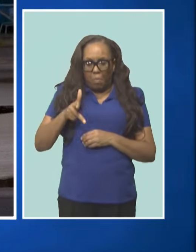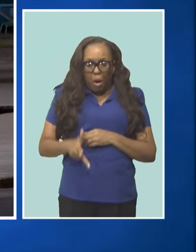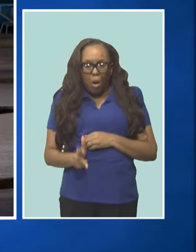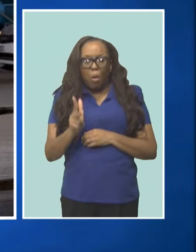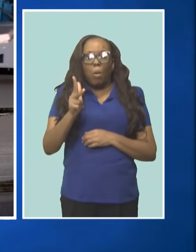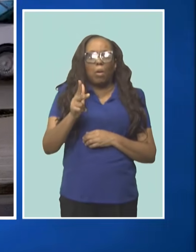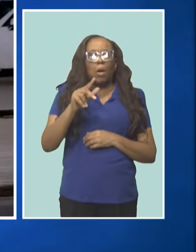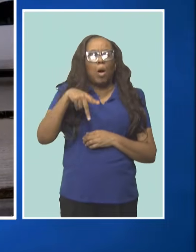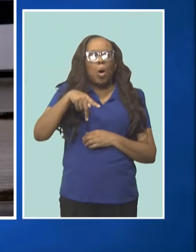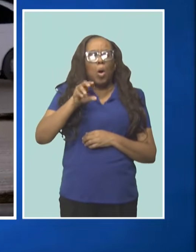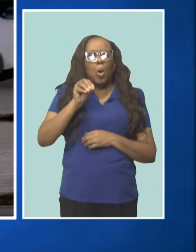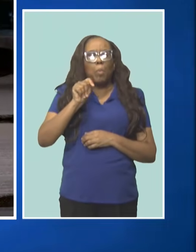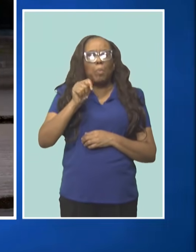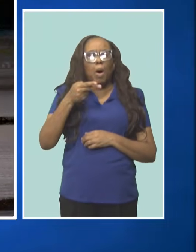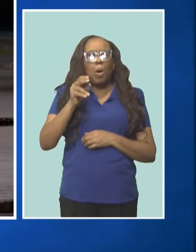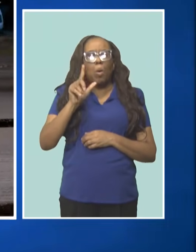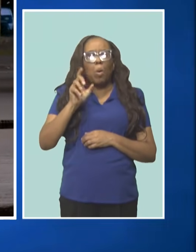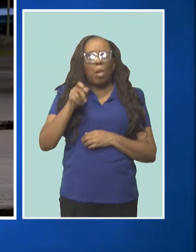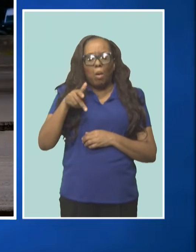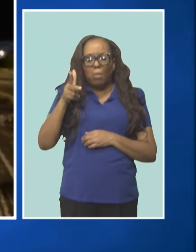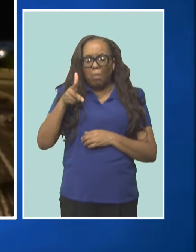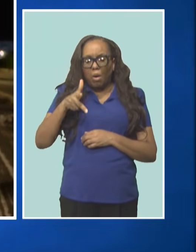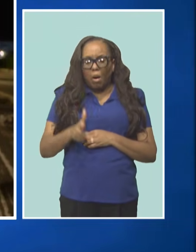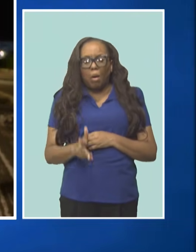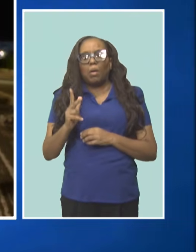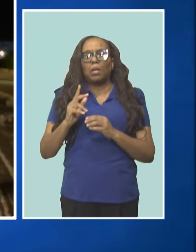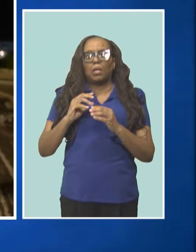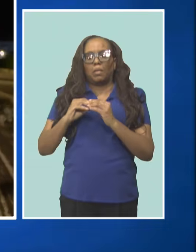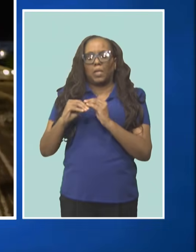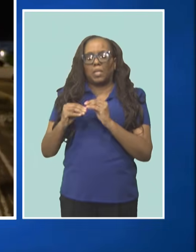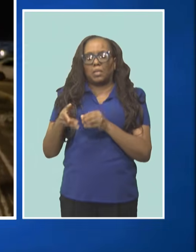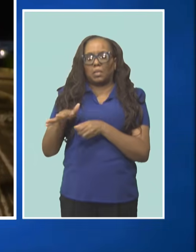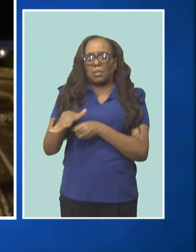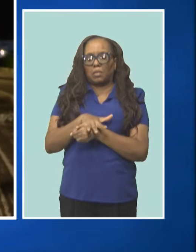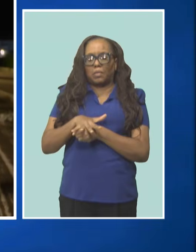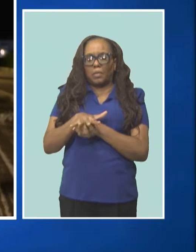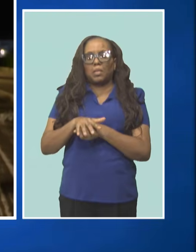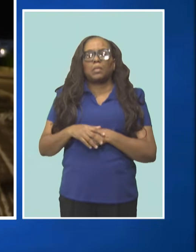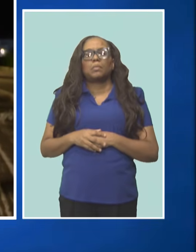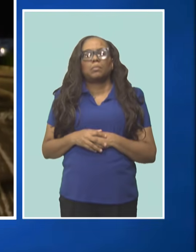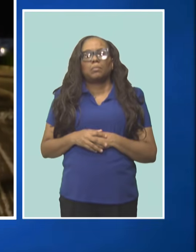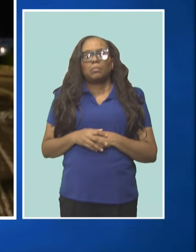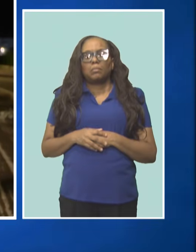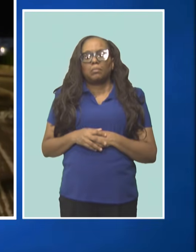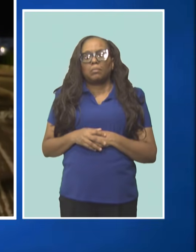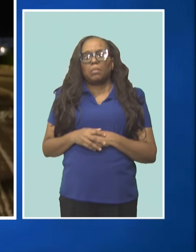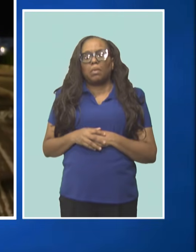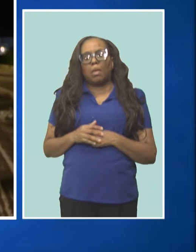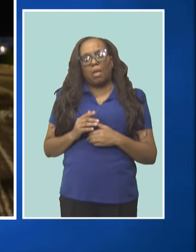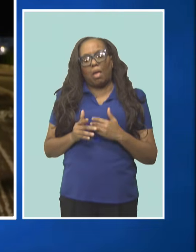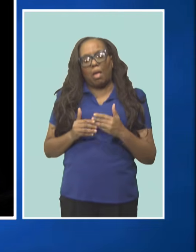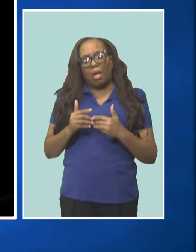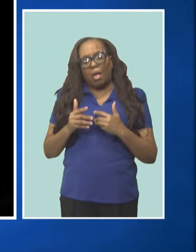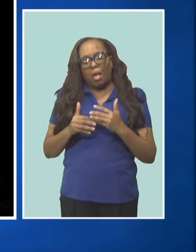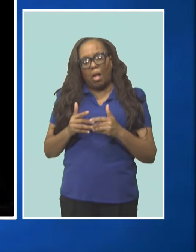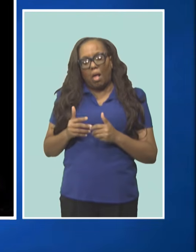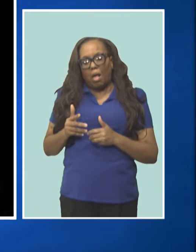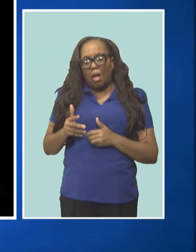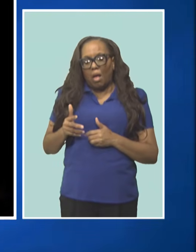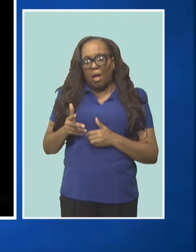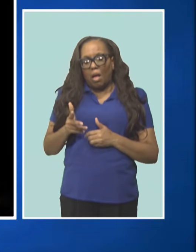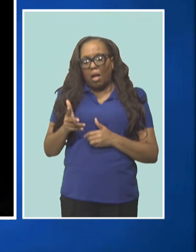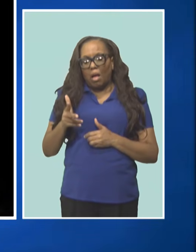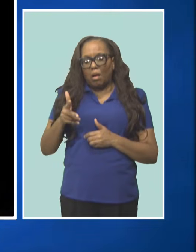we fix these roads, what ends up happening is that obviously these are high traffic roads. A lot of Barbadians use these roads